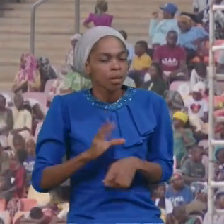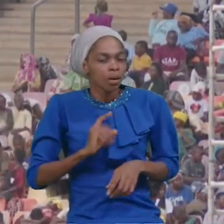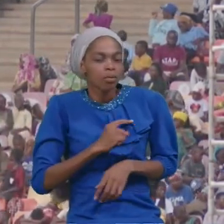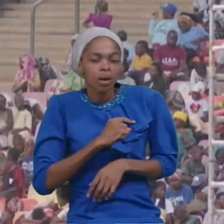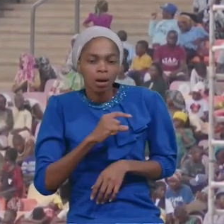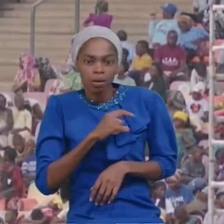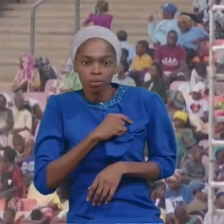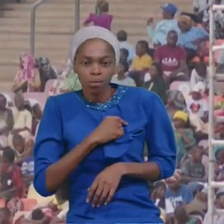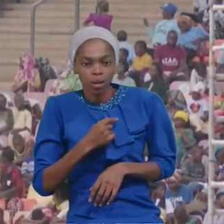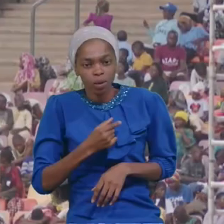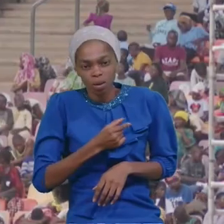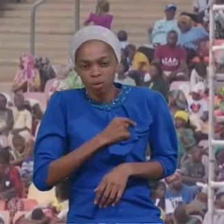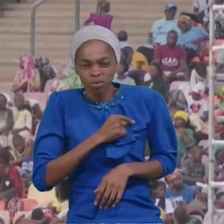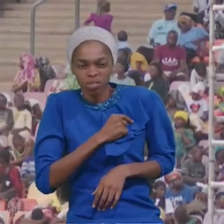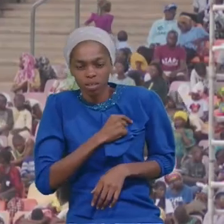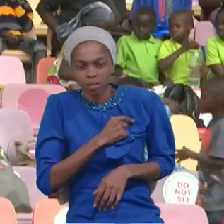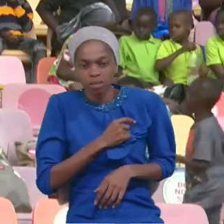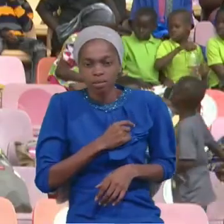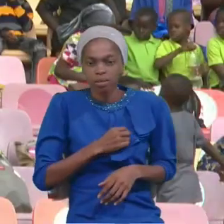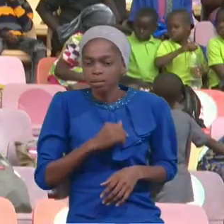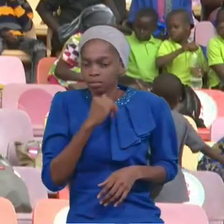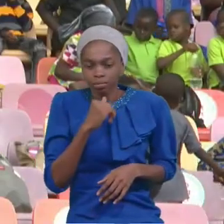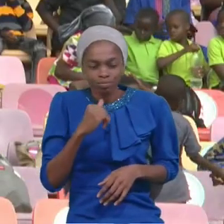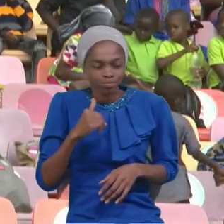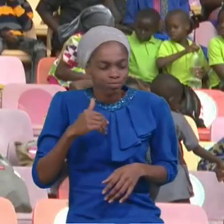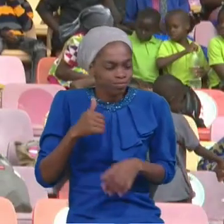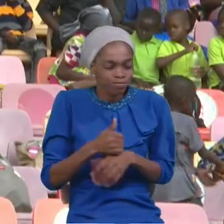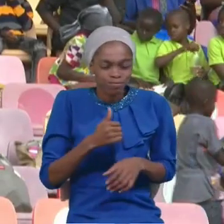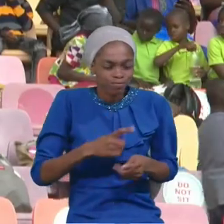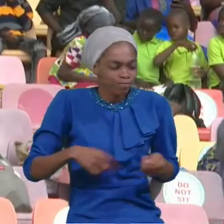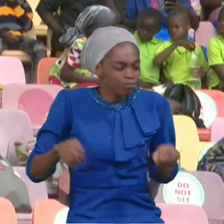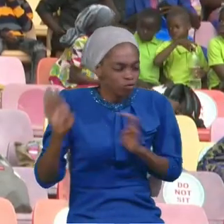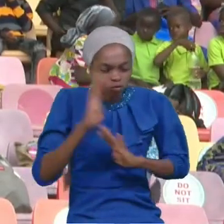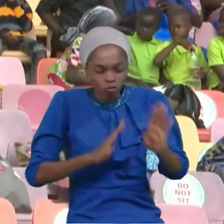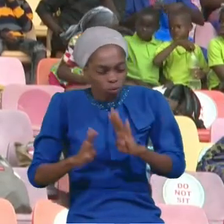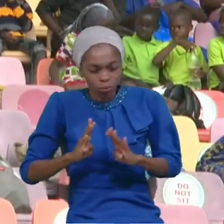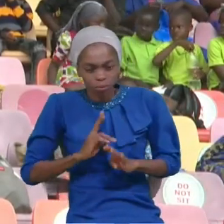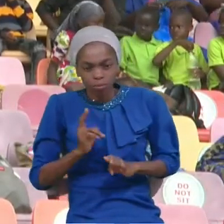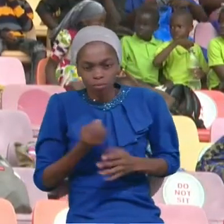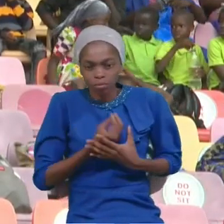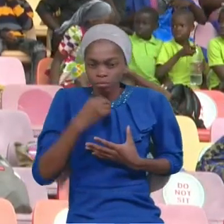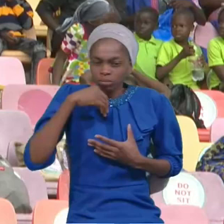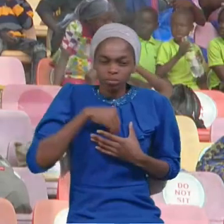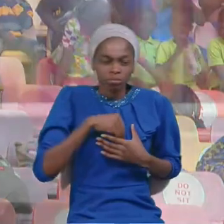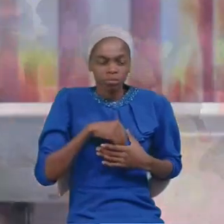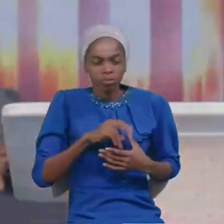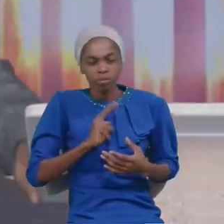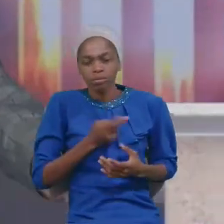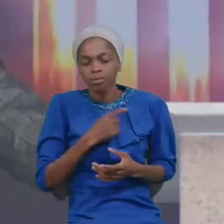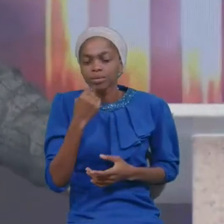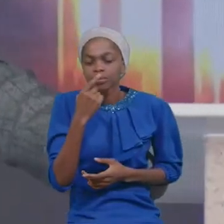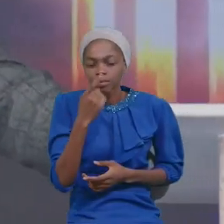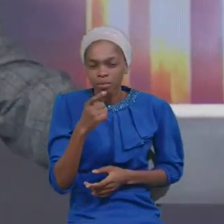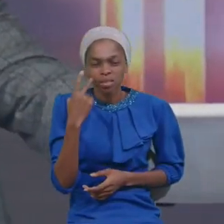personality within, saying, look at him, I'm just here, I'm the policeman inside